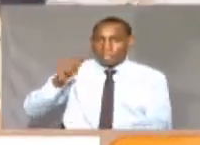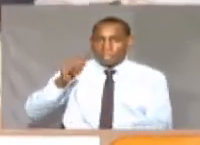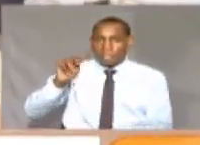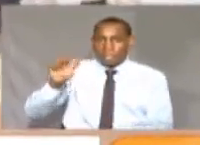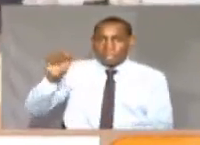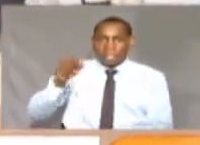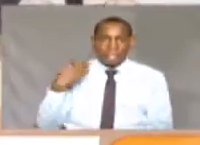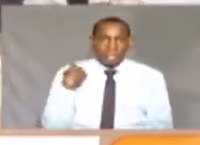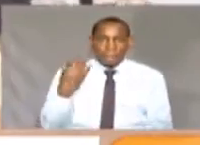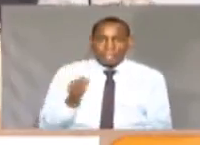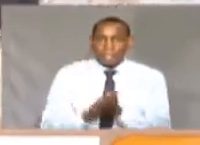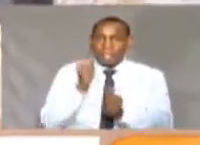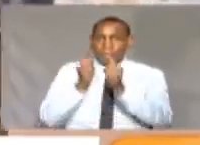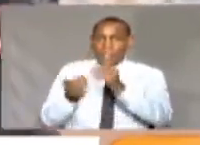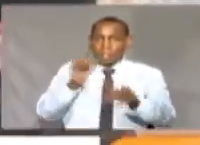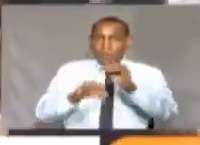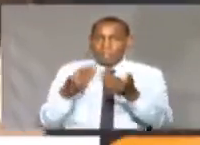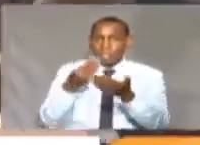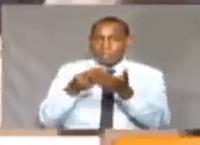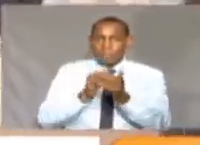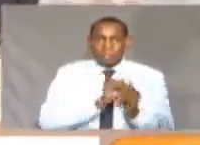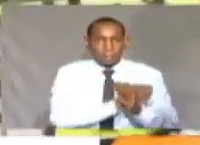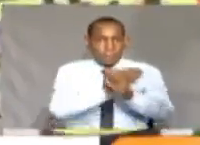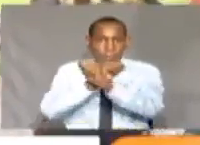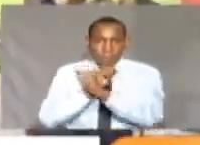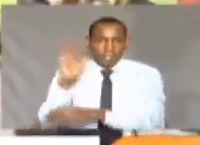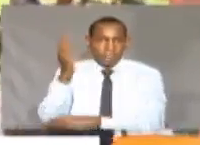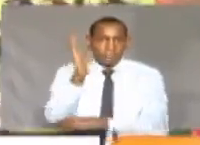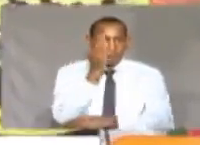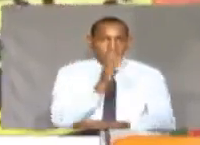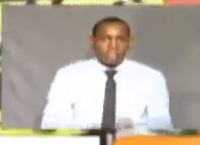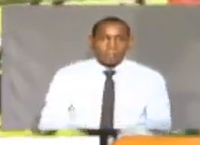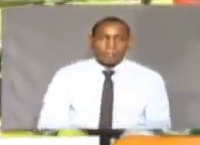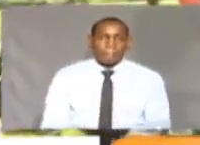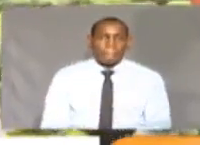was third. The marathon raises funds to conserve the forest.